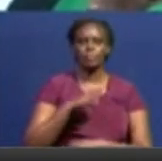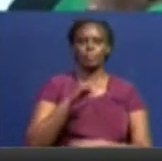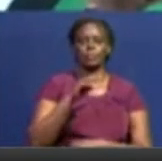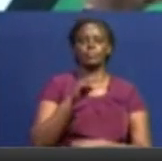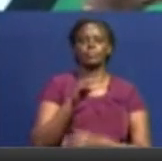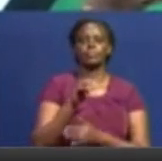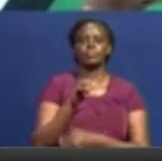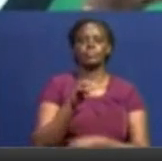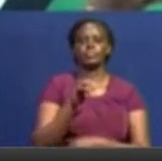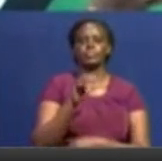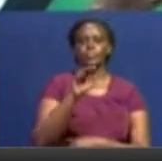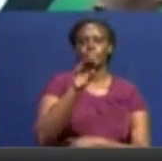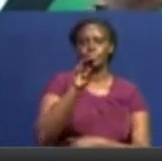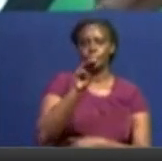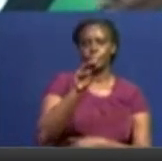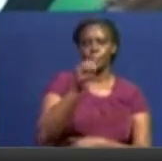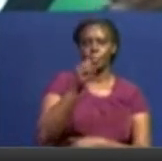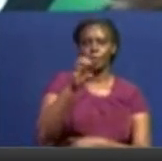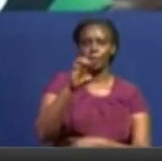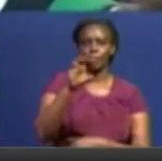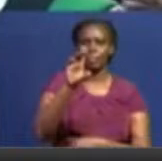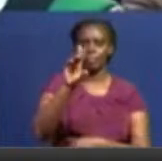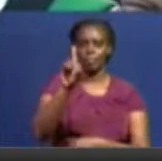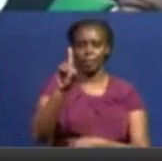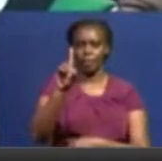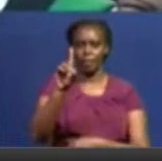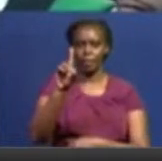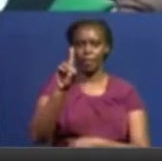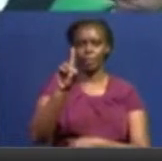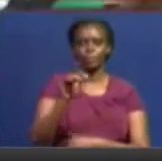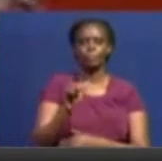Suna East Mohammed Junet Sheikh Nu.